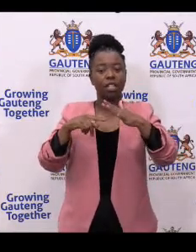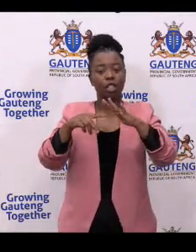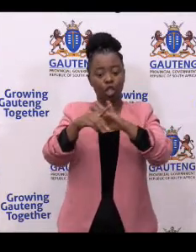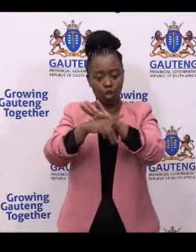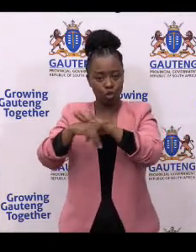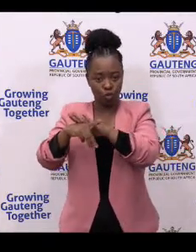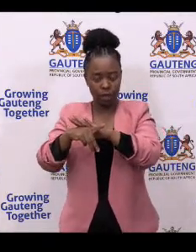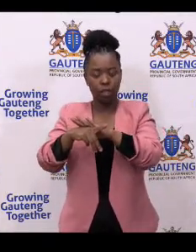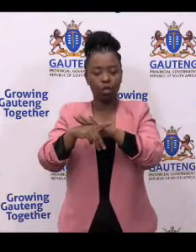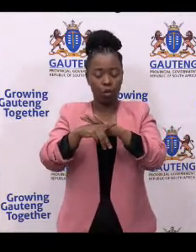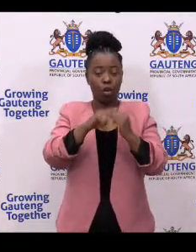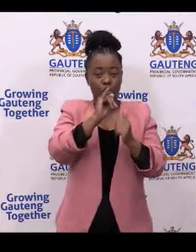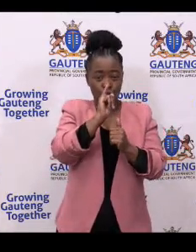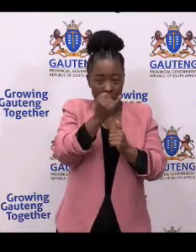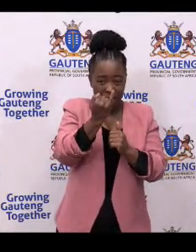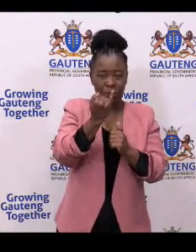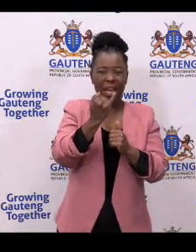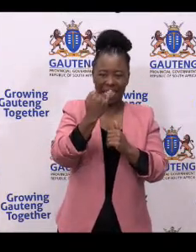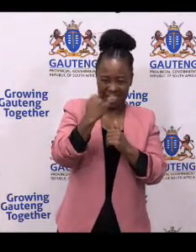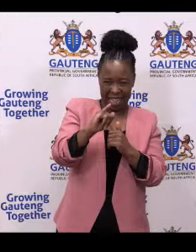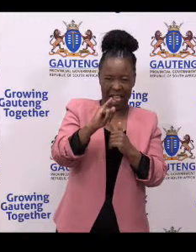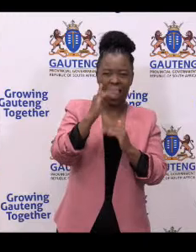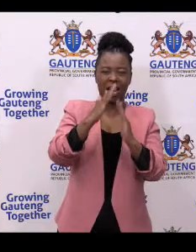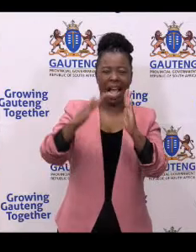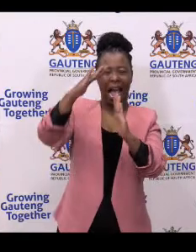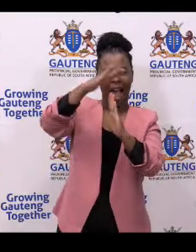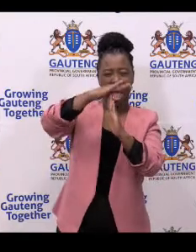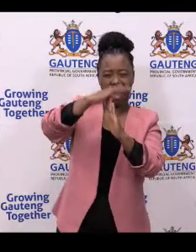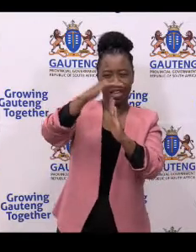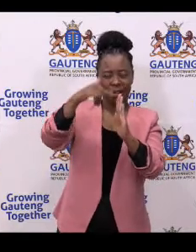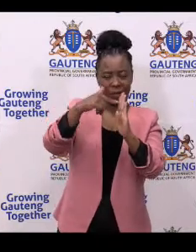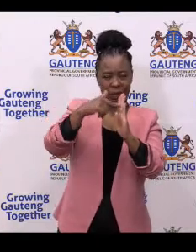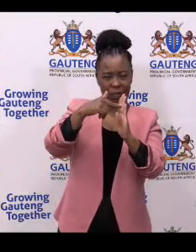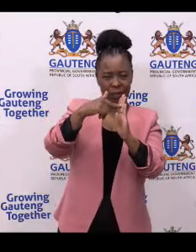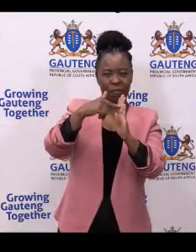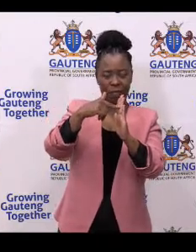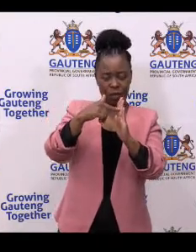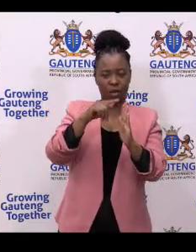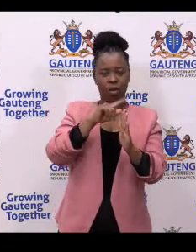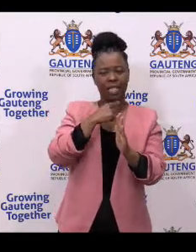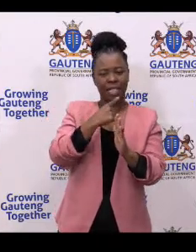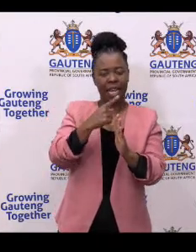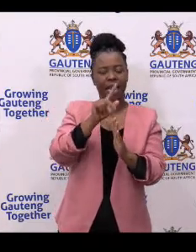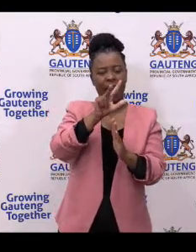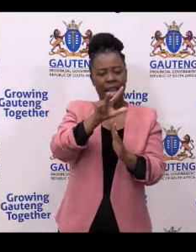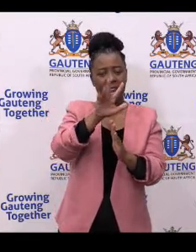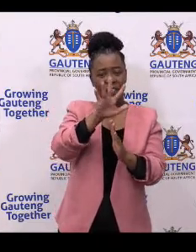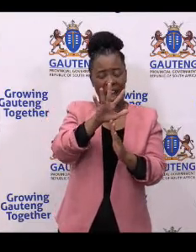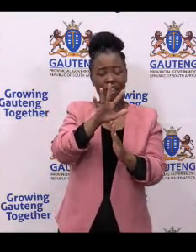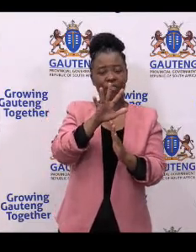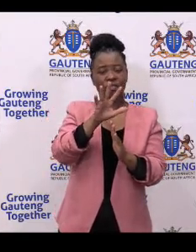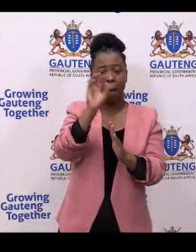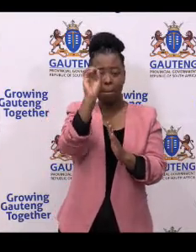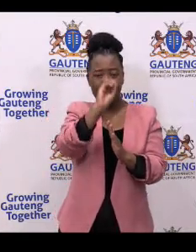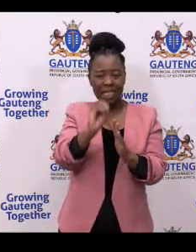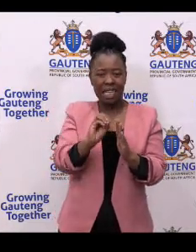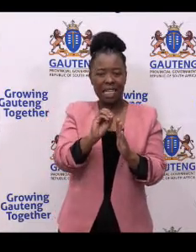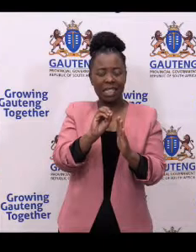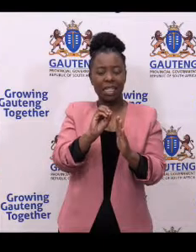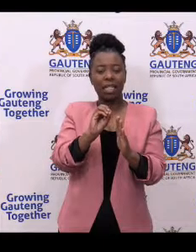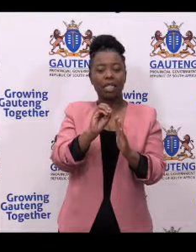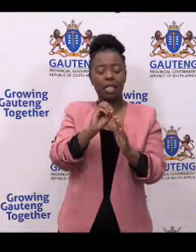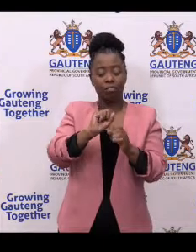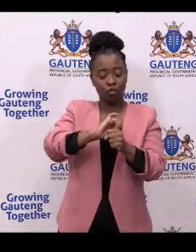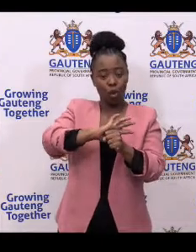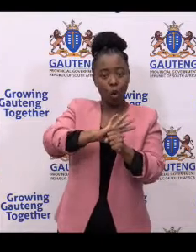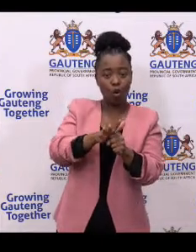one of the highest. In essence, what we normally say that 85% of all the activity of the